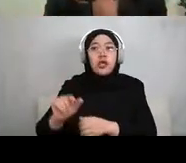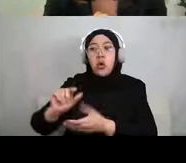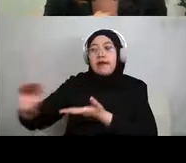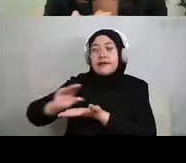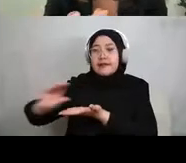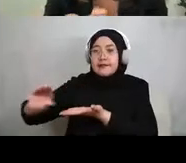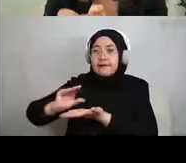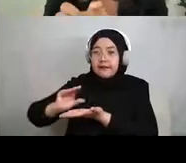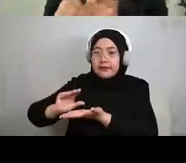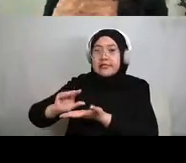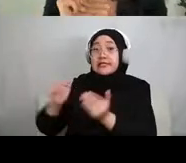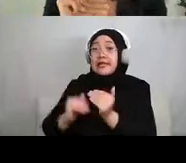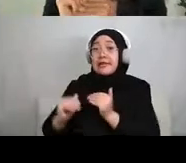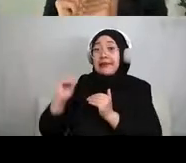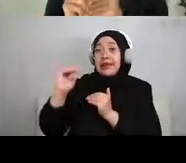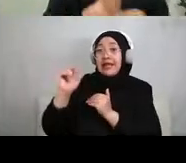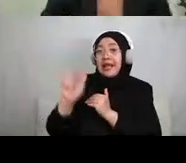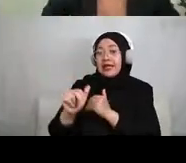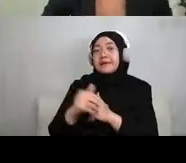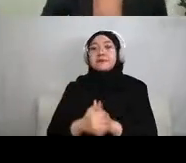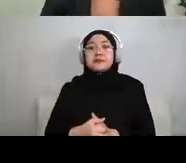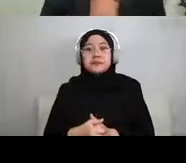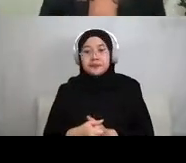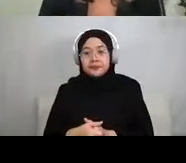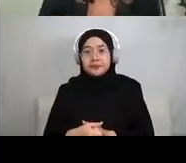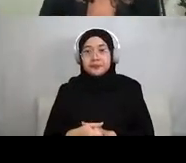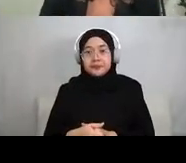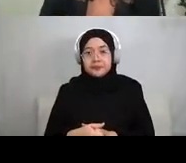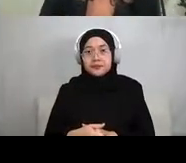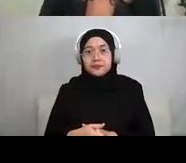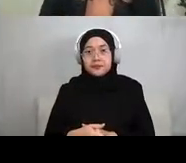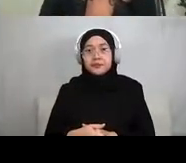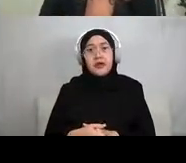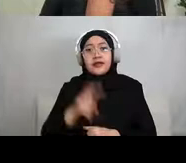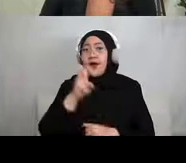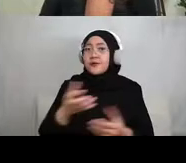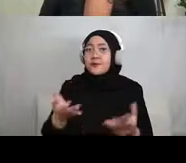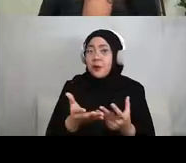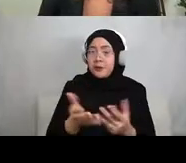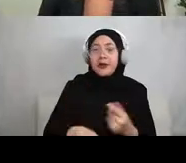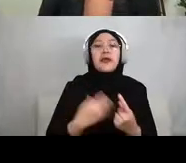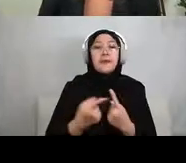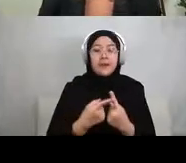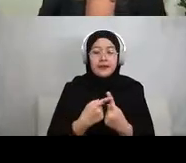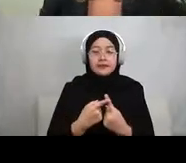this project? So you can go. What we can do firstly is that the municipality